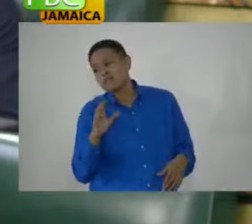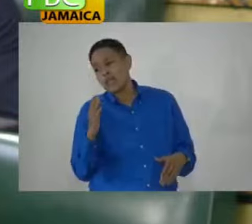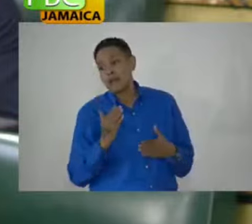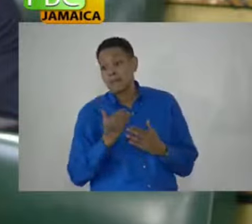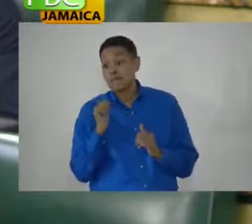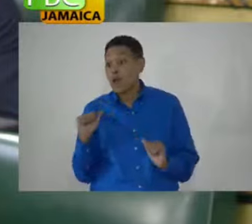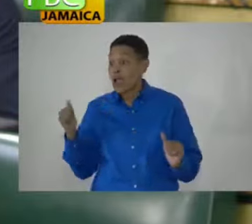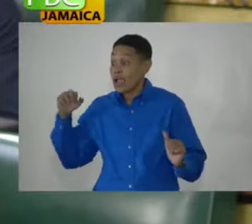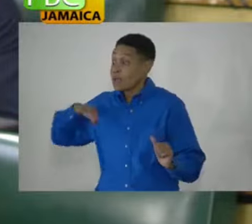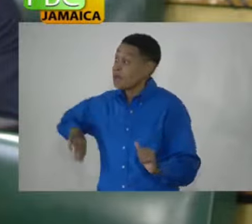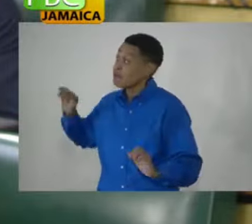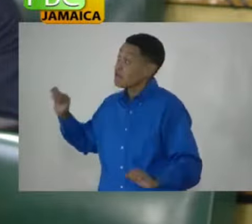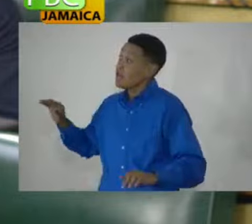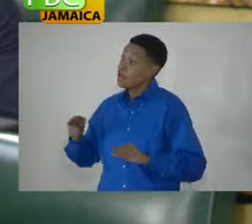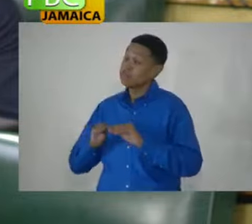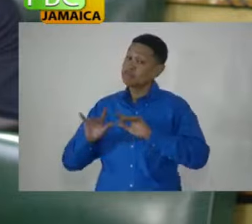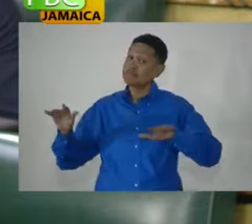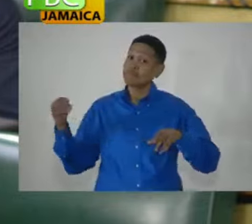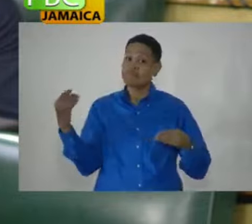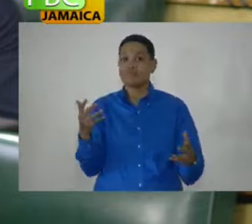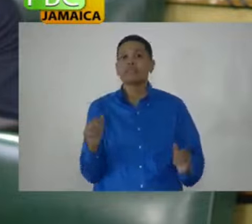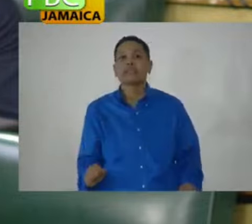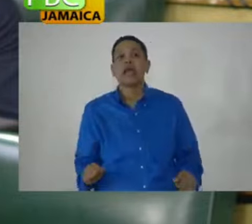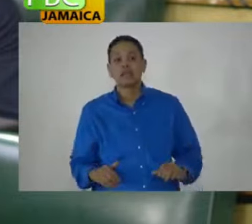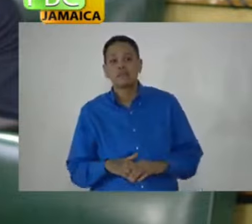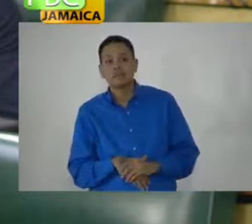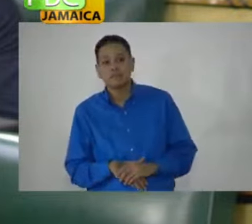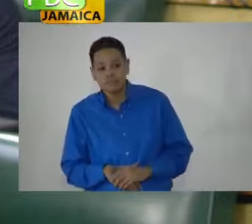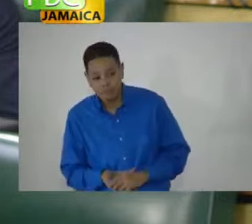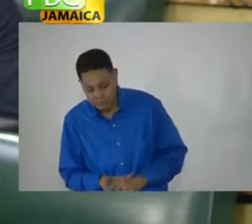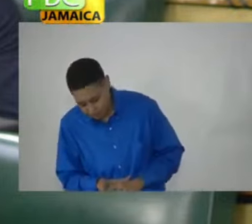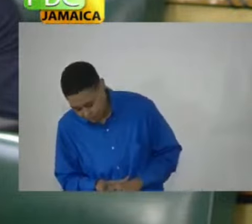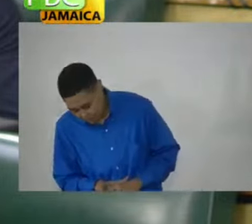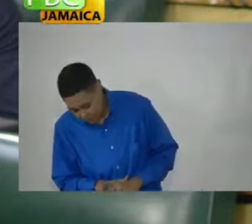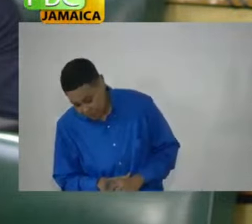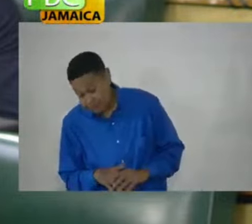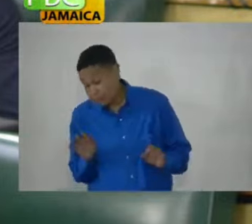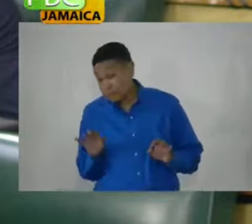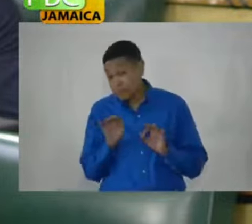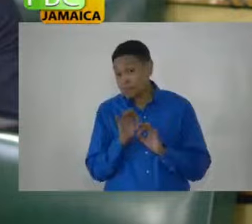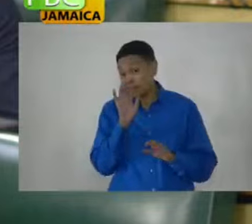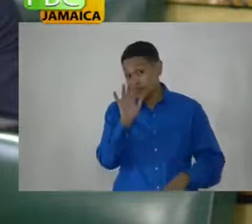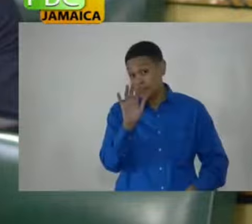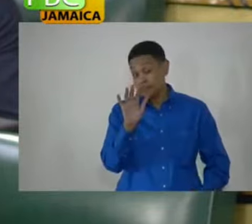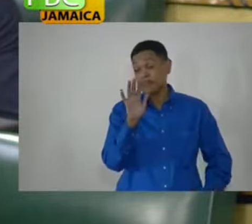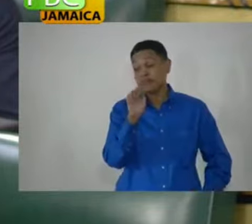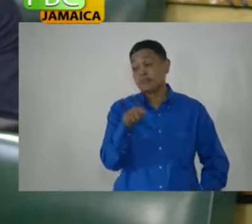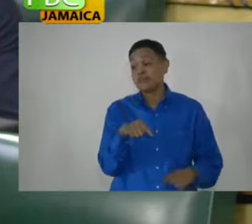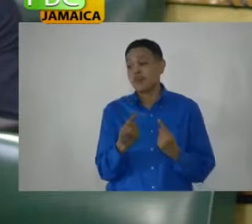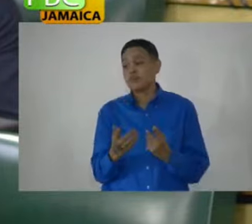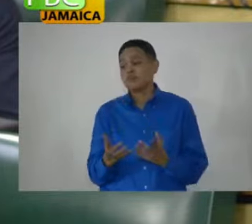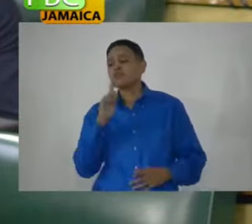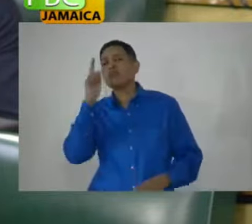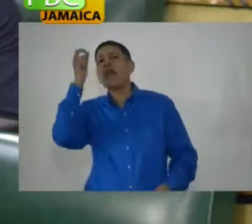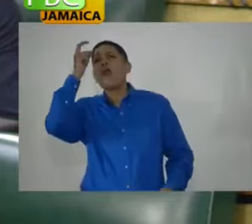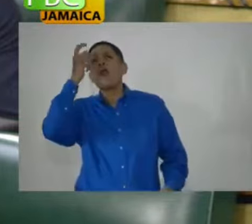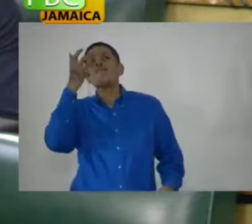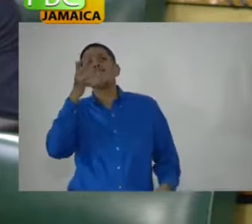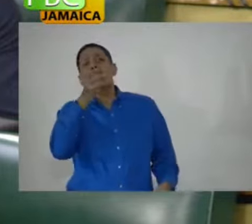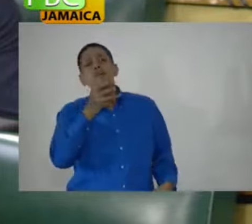any profits can be distributed. Madam Speaker, it is important that the opposition